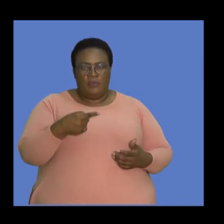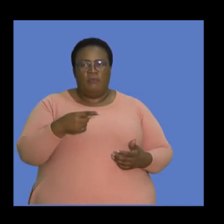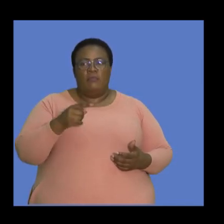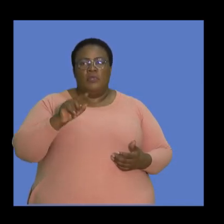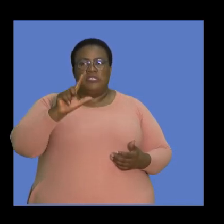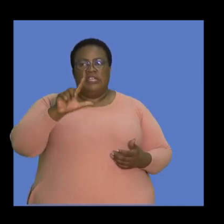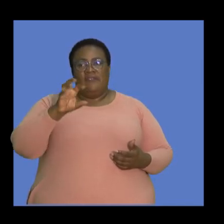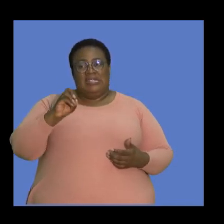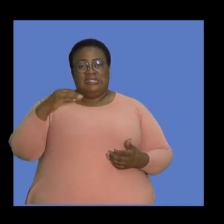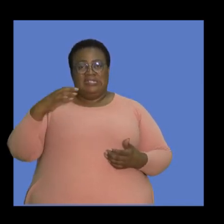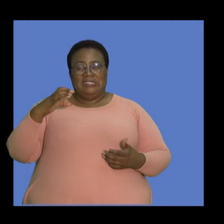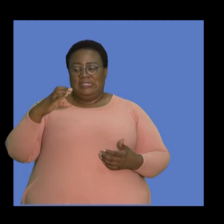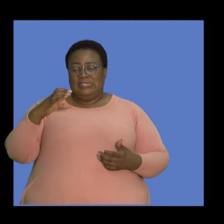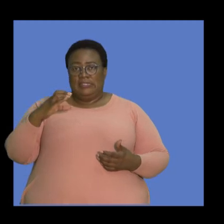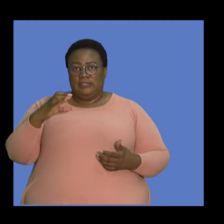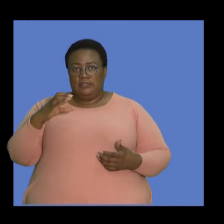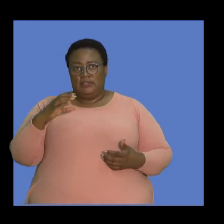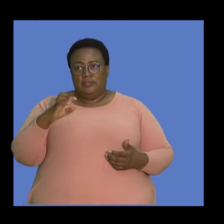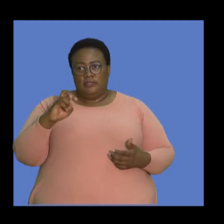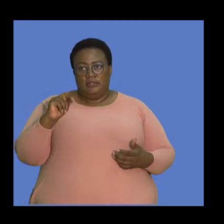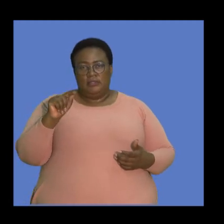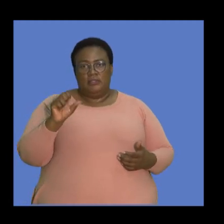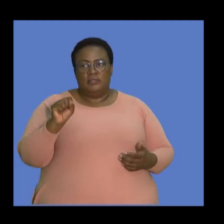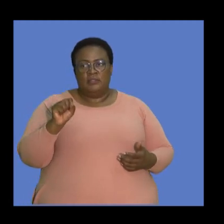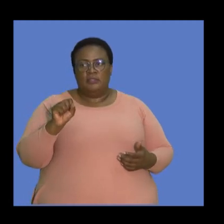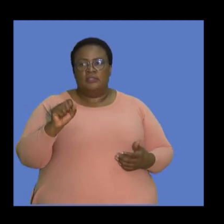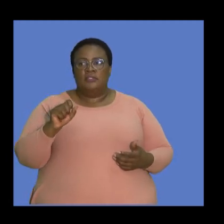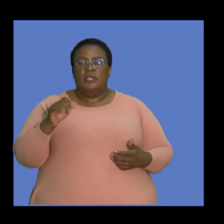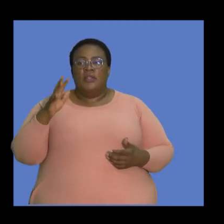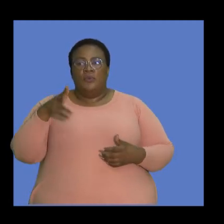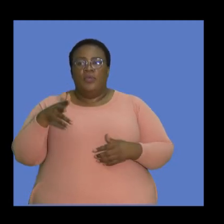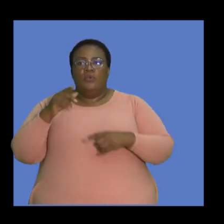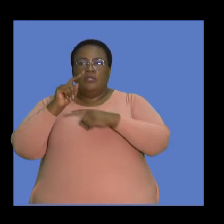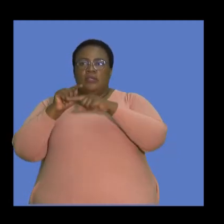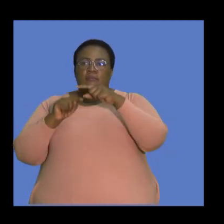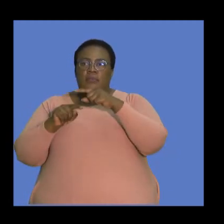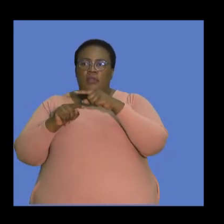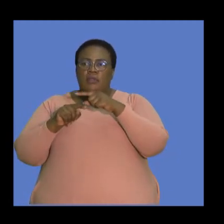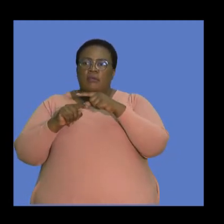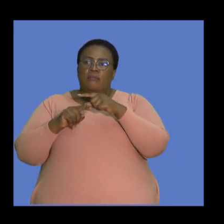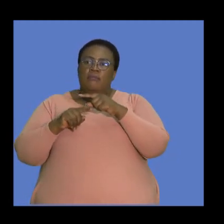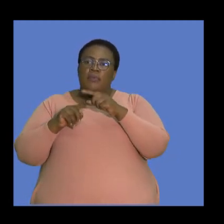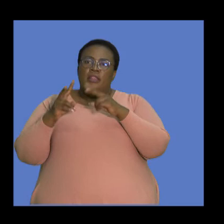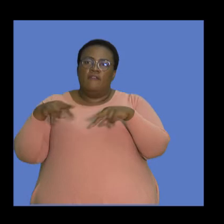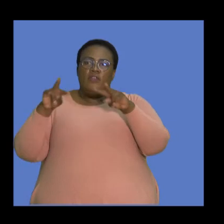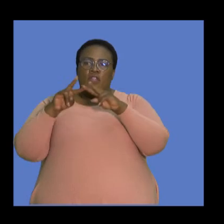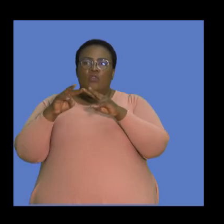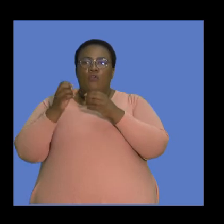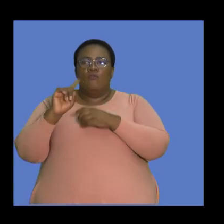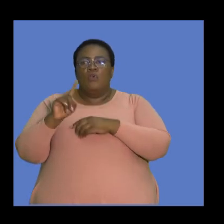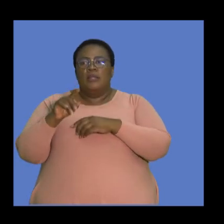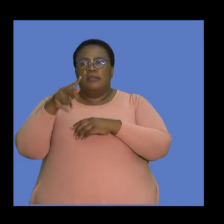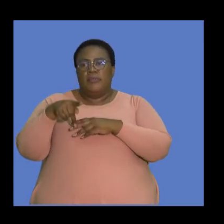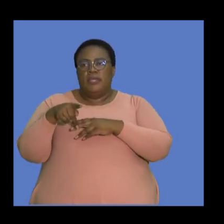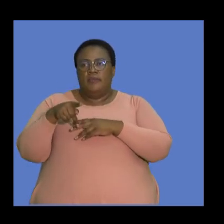5,873 rands and 70 cents. Then I'm going to divide this by the value of P, because I